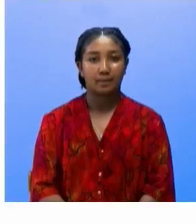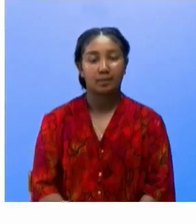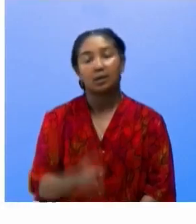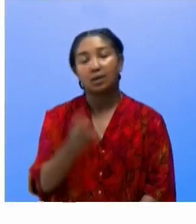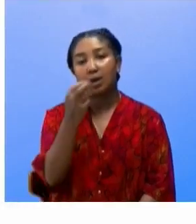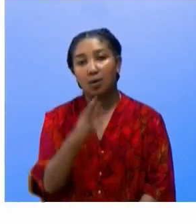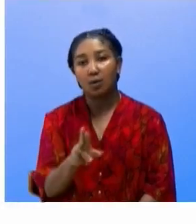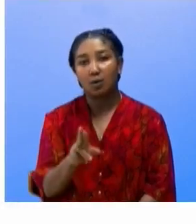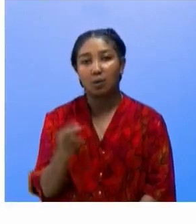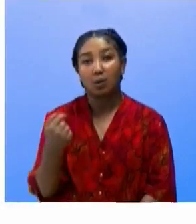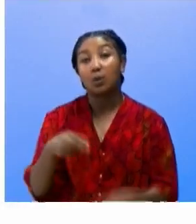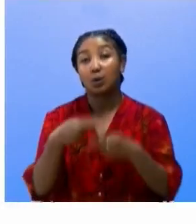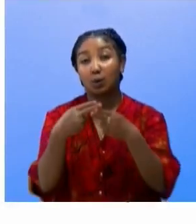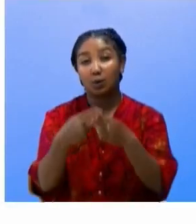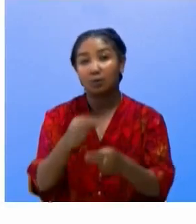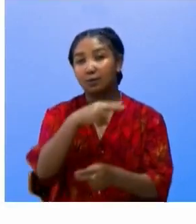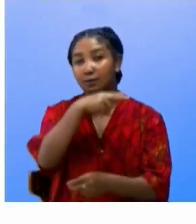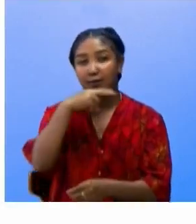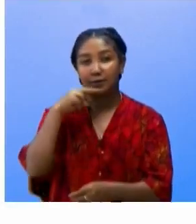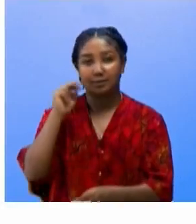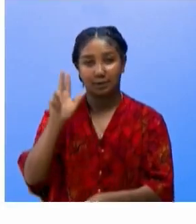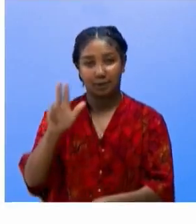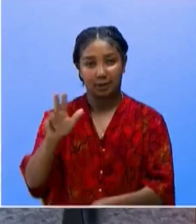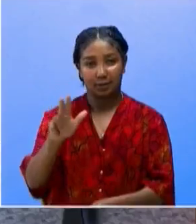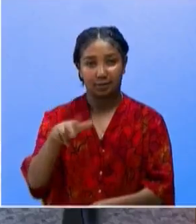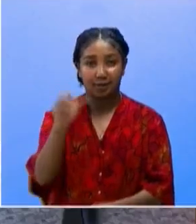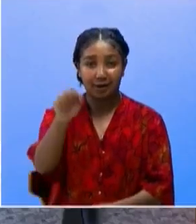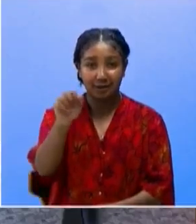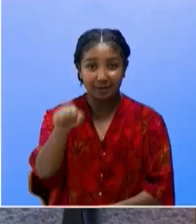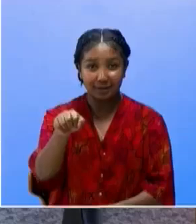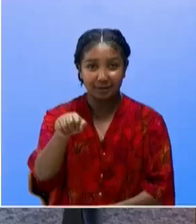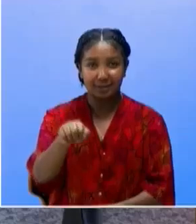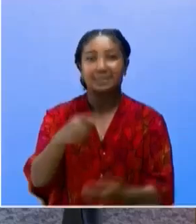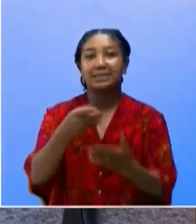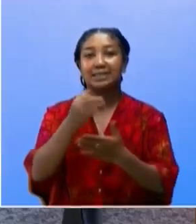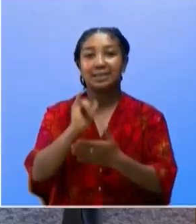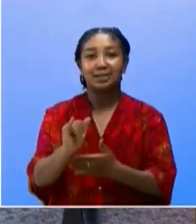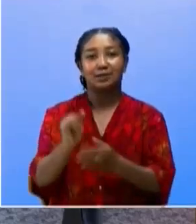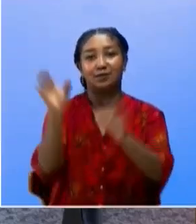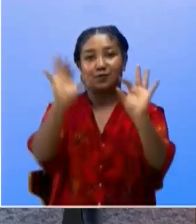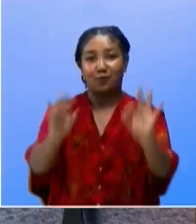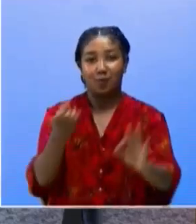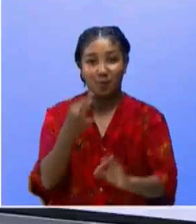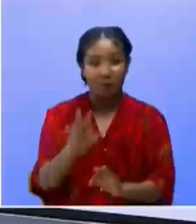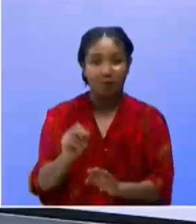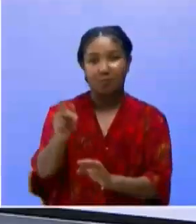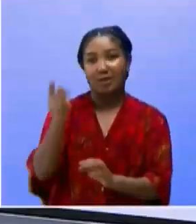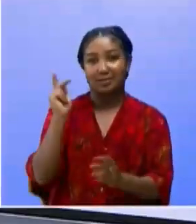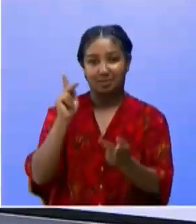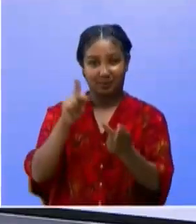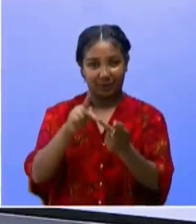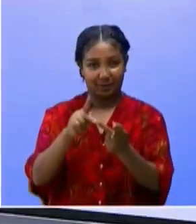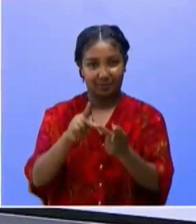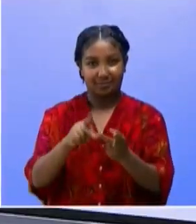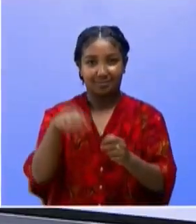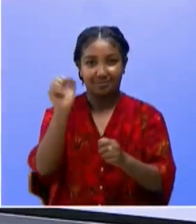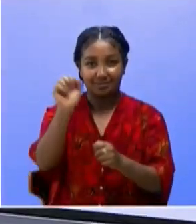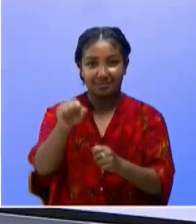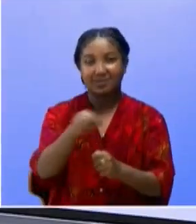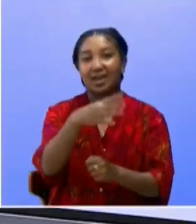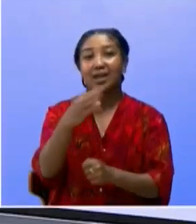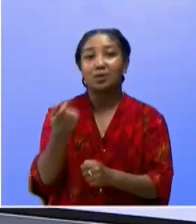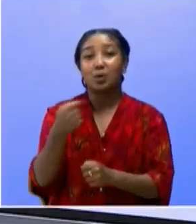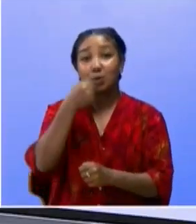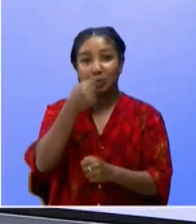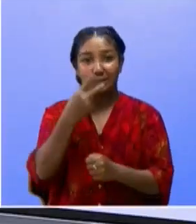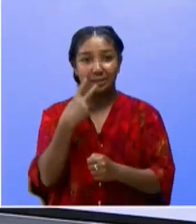Or what we call verb 3. Yes? This is the form of past perfect, right? And when